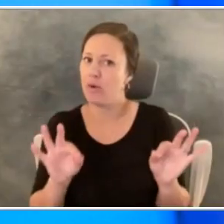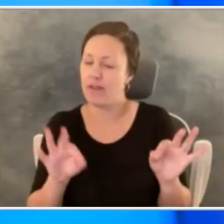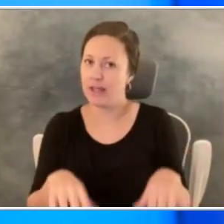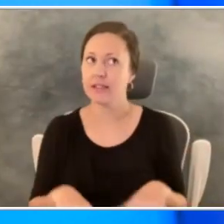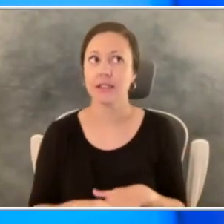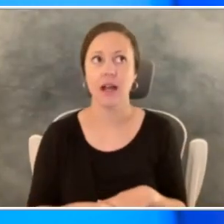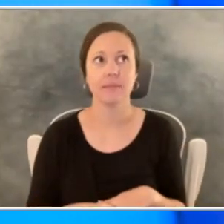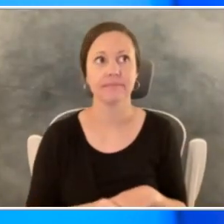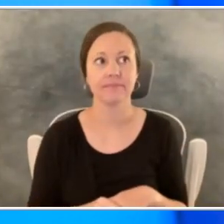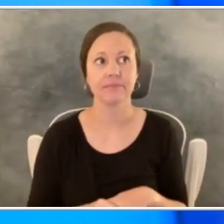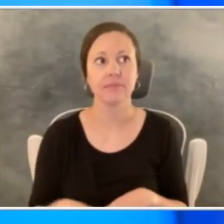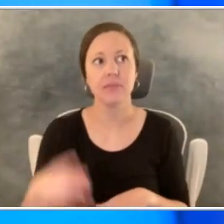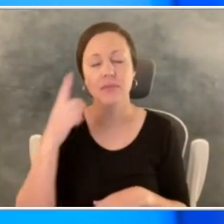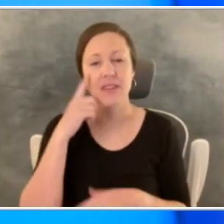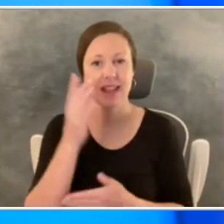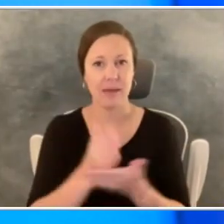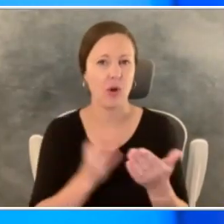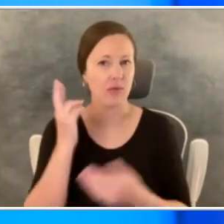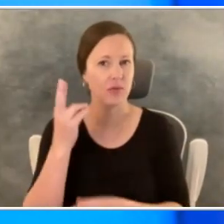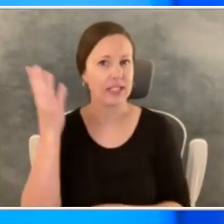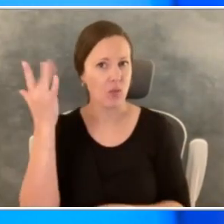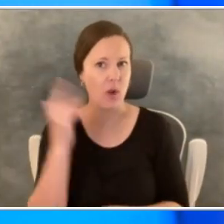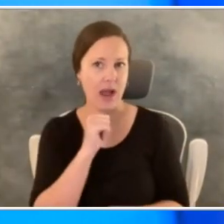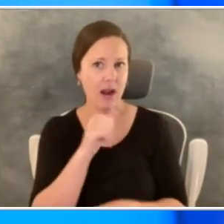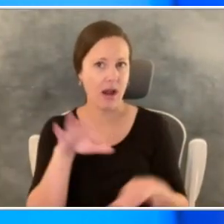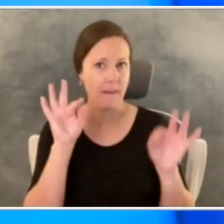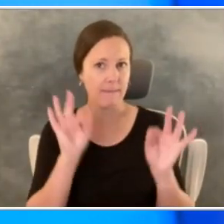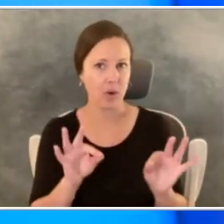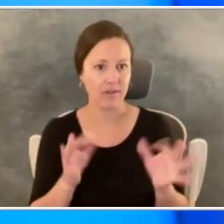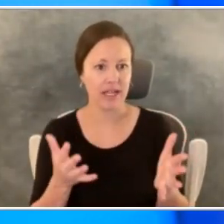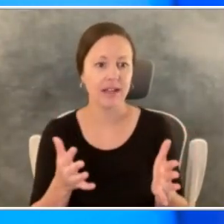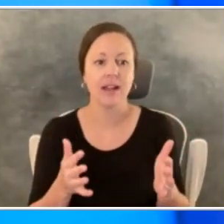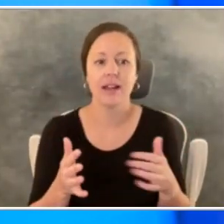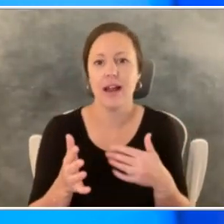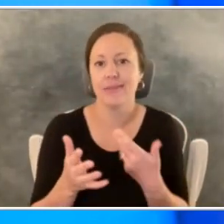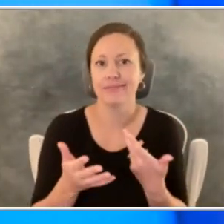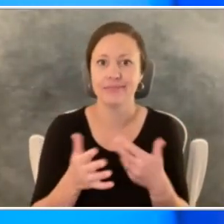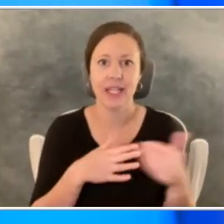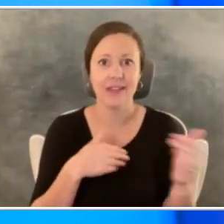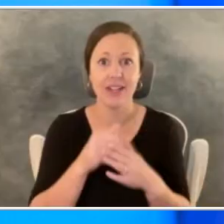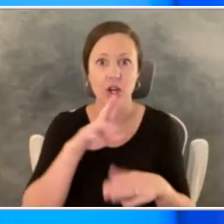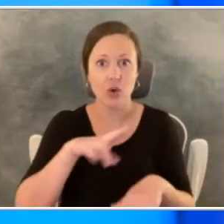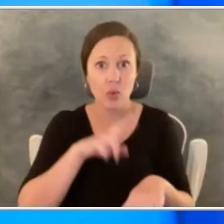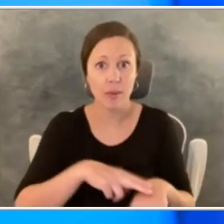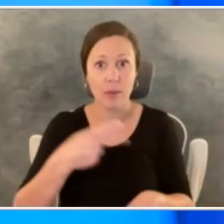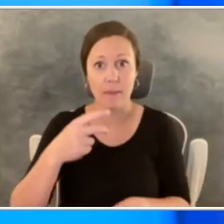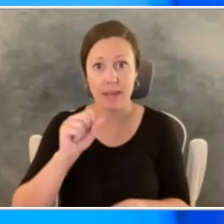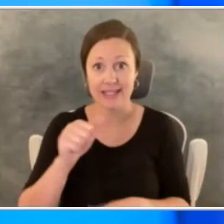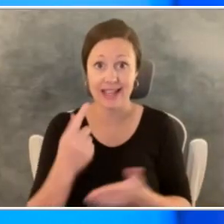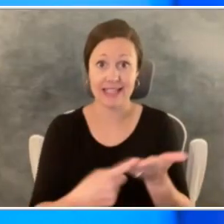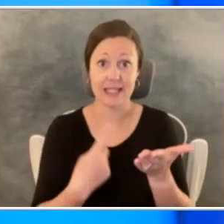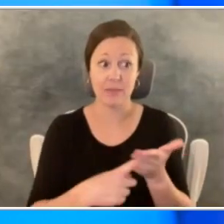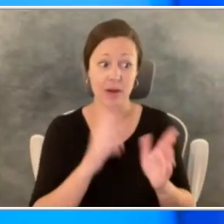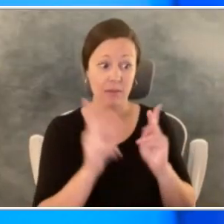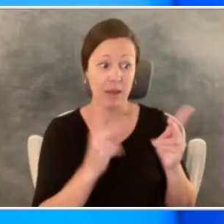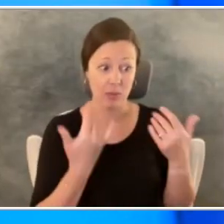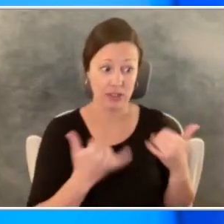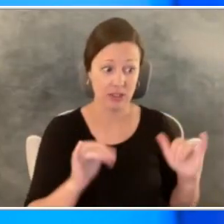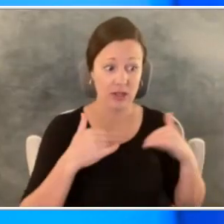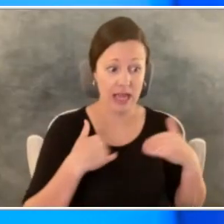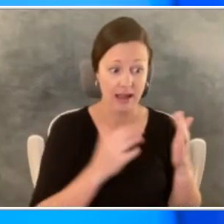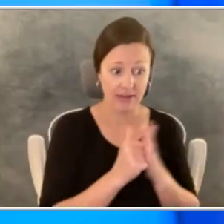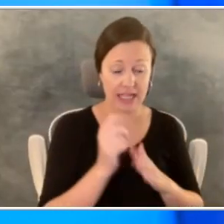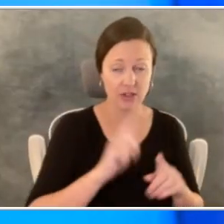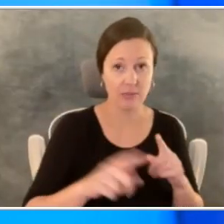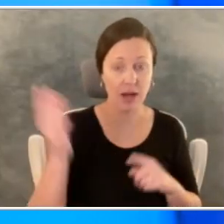of the imperfection is that even a normal PSA, sometimes people could have prostate cancer even with a normal PSA. This is